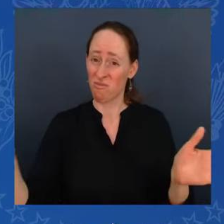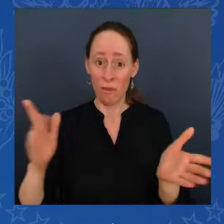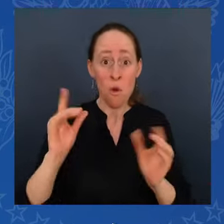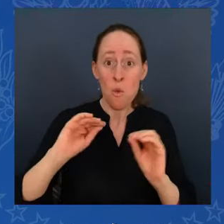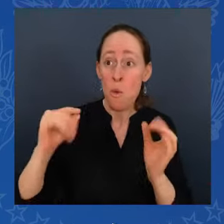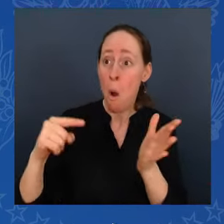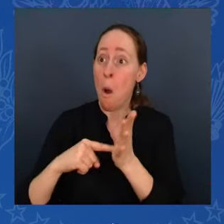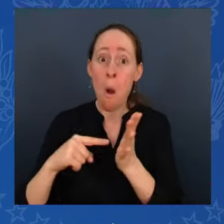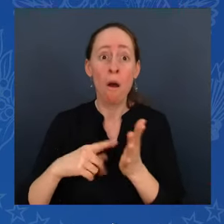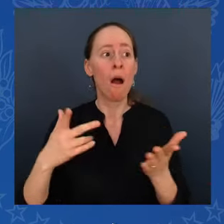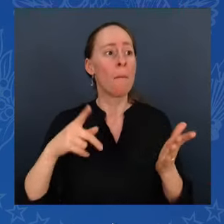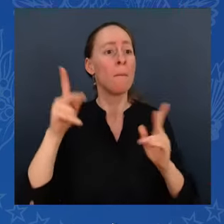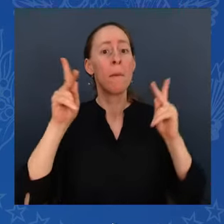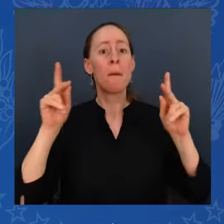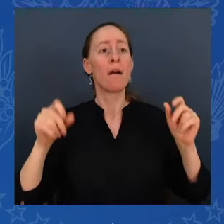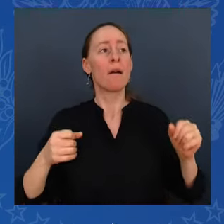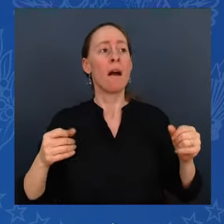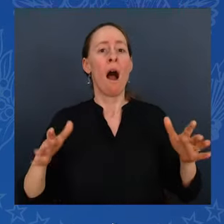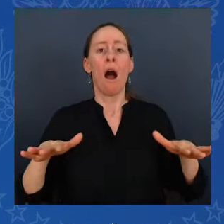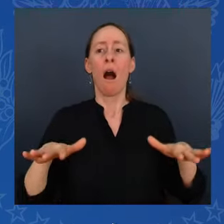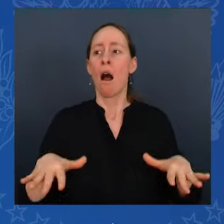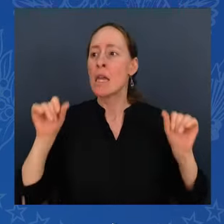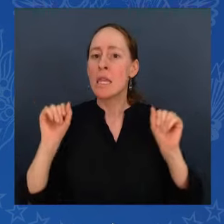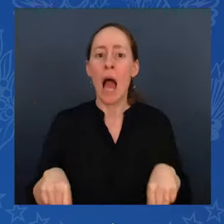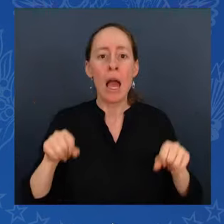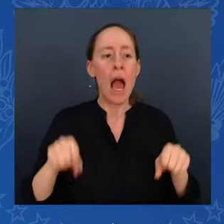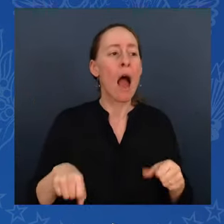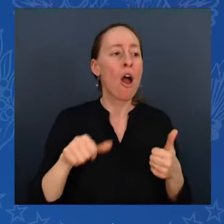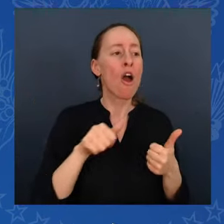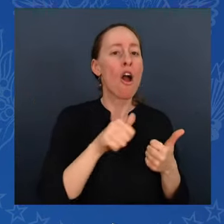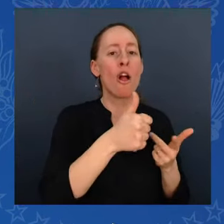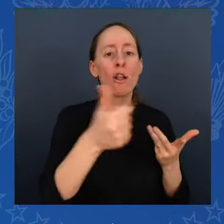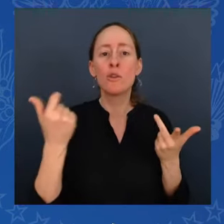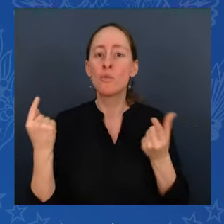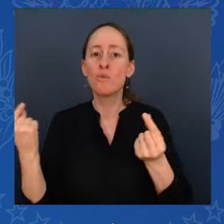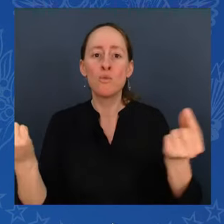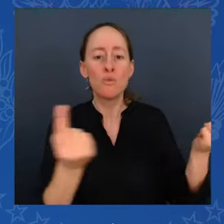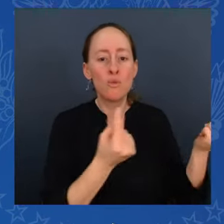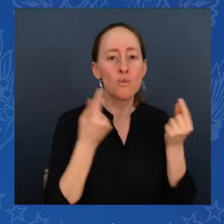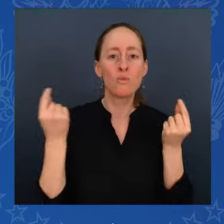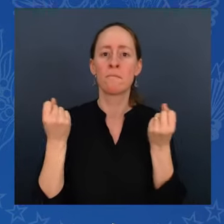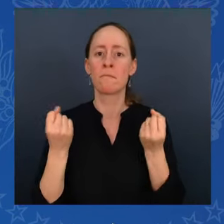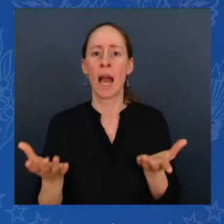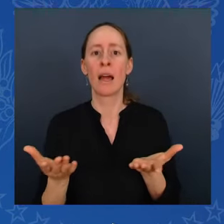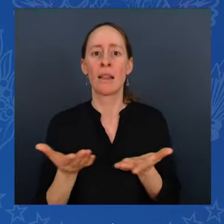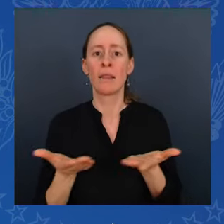of their lives being put on hold. That's why every American making a student loan payment should go to